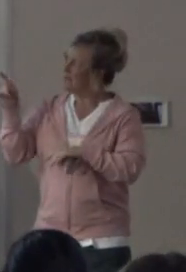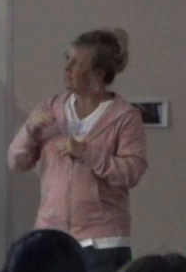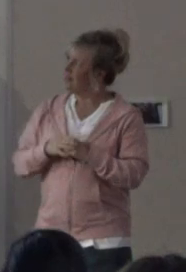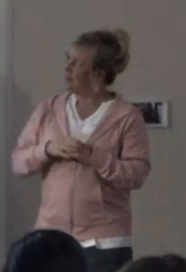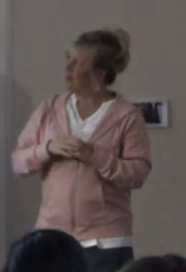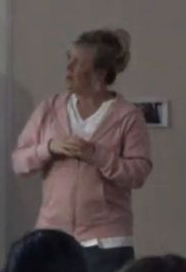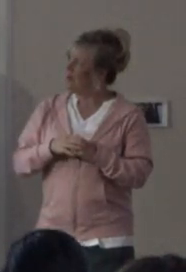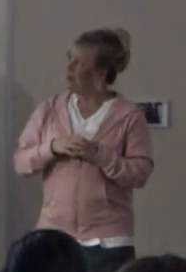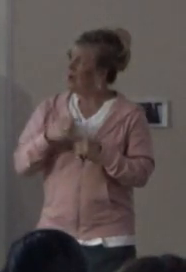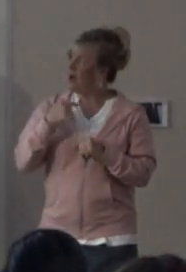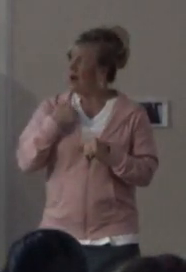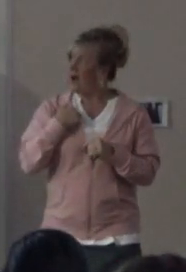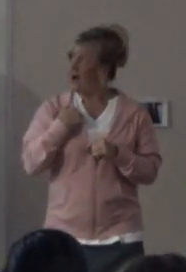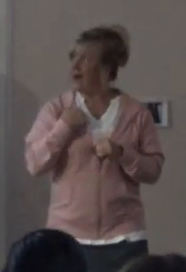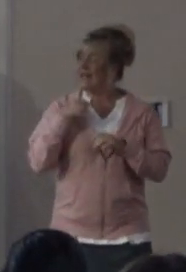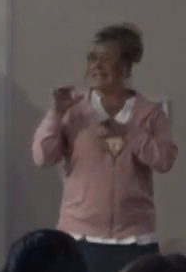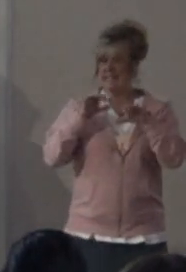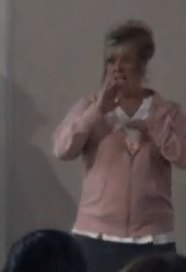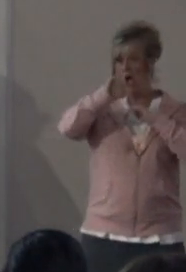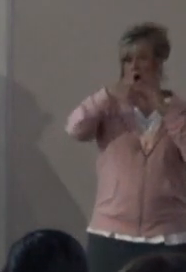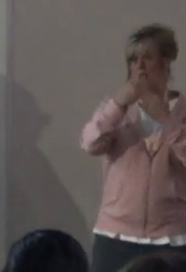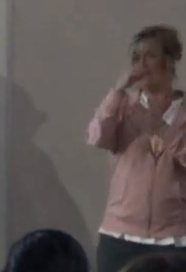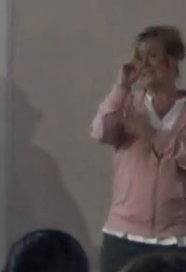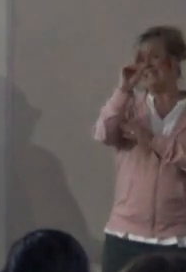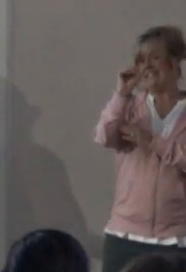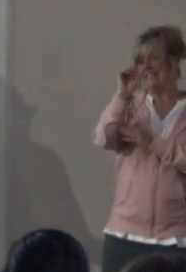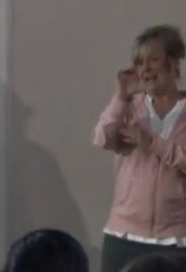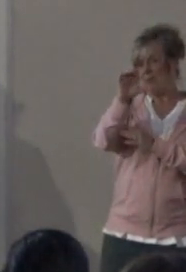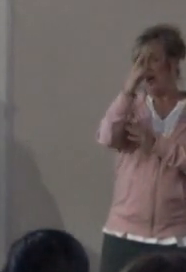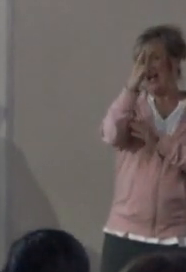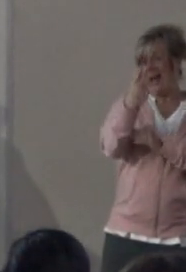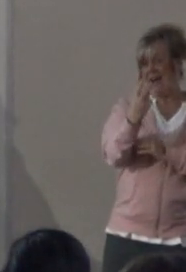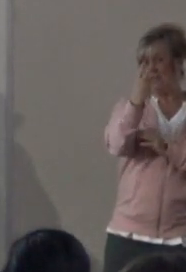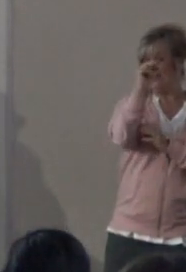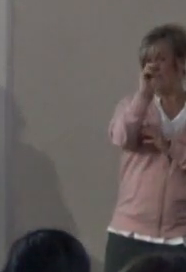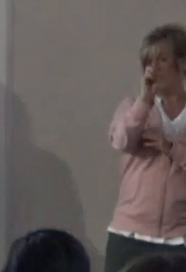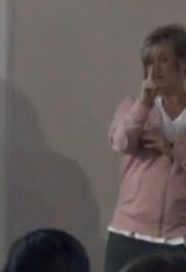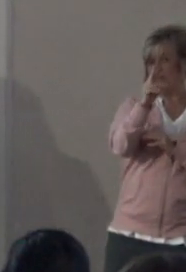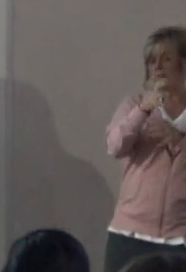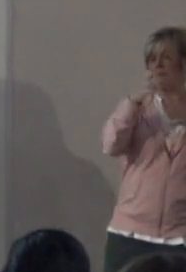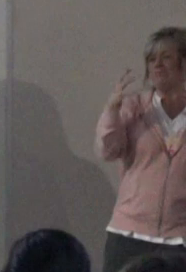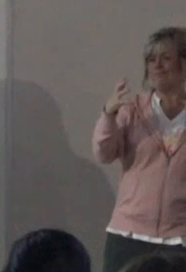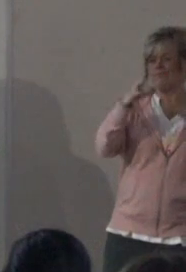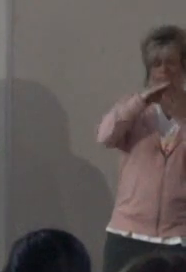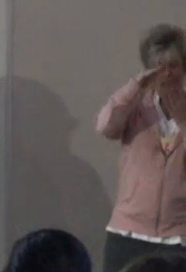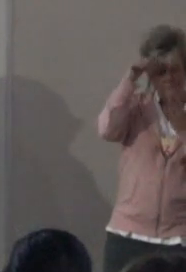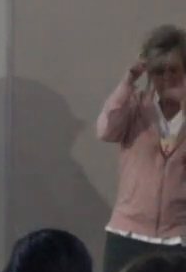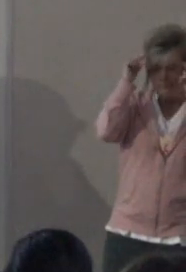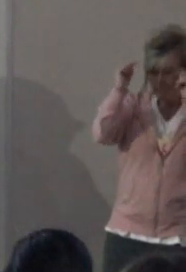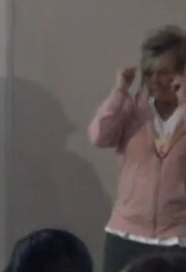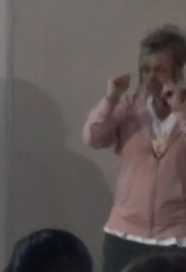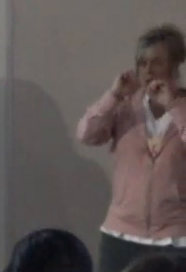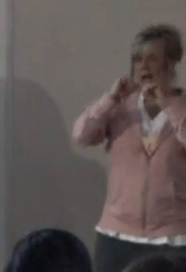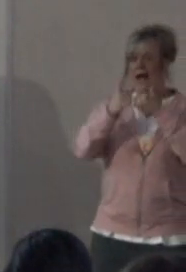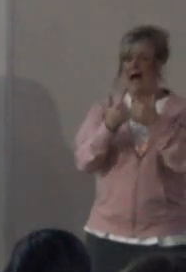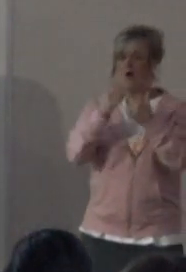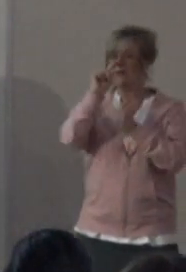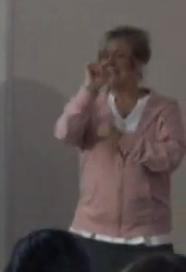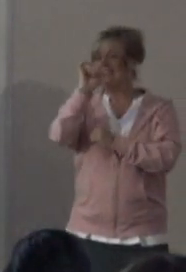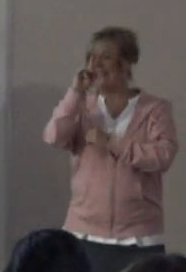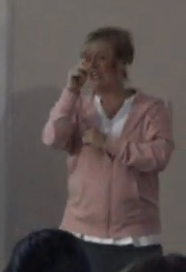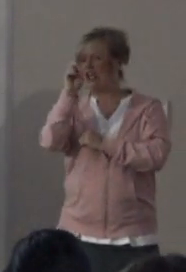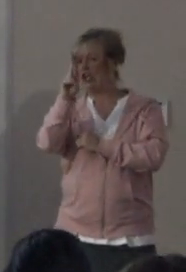I did basically all of December and half of November, I was doing a bunch of tutorials on like Tinkercad